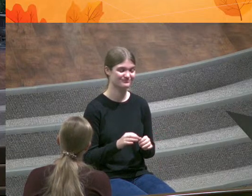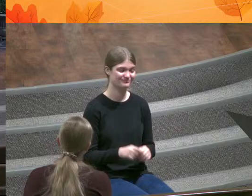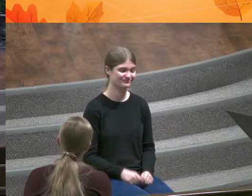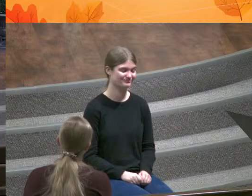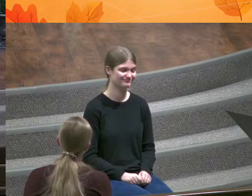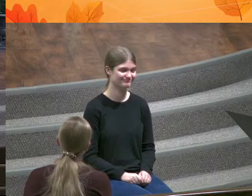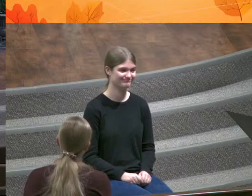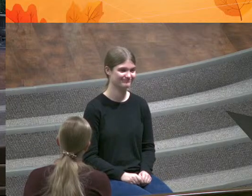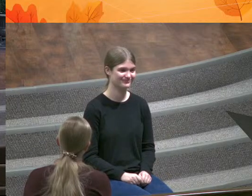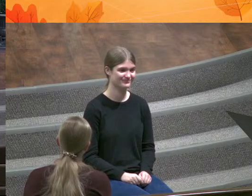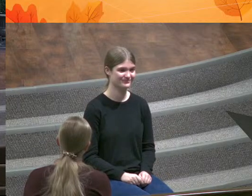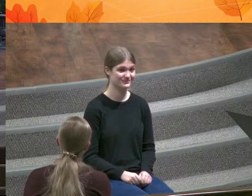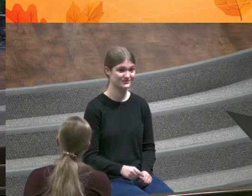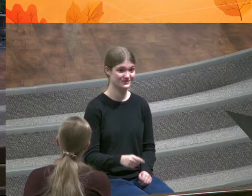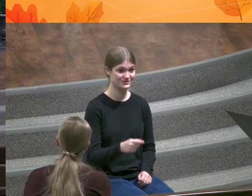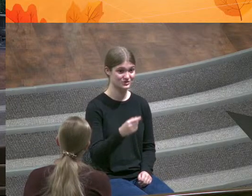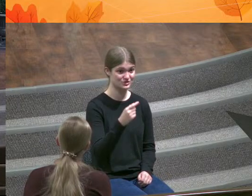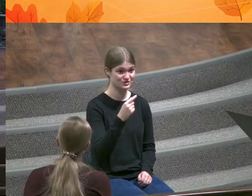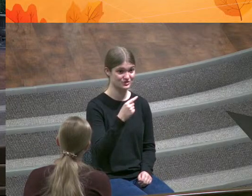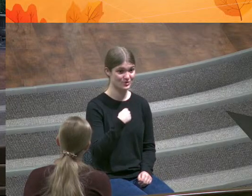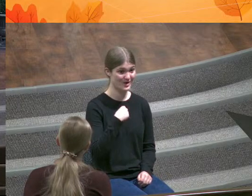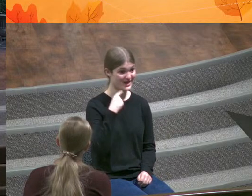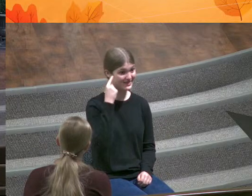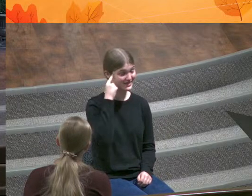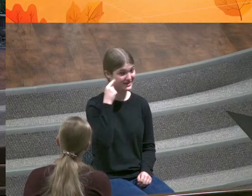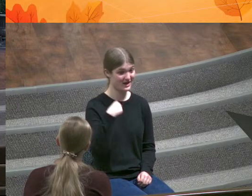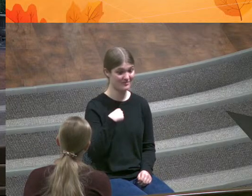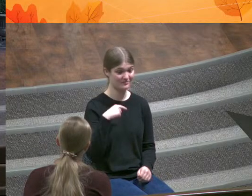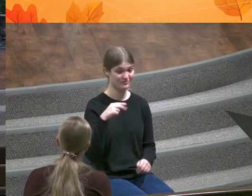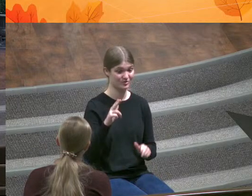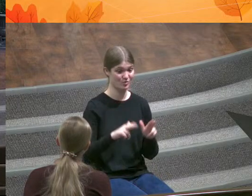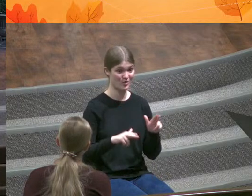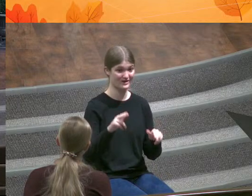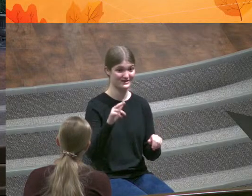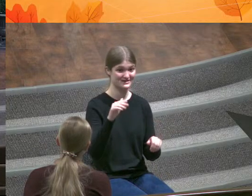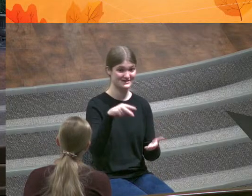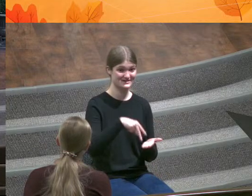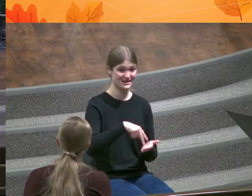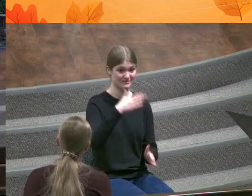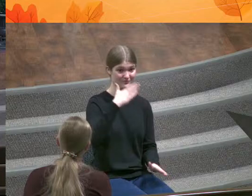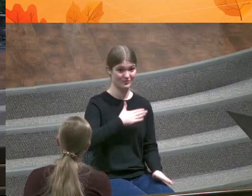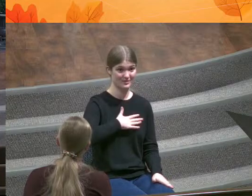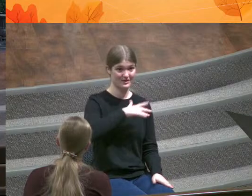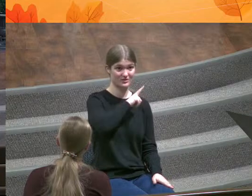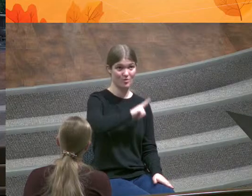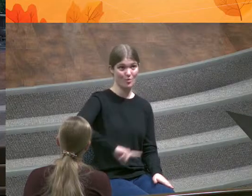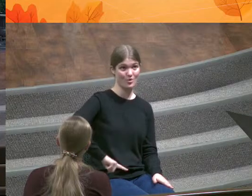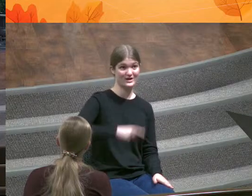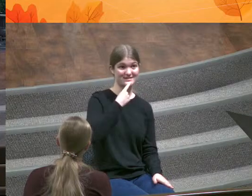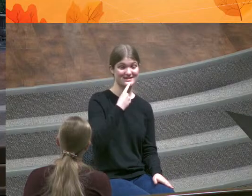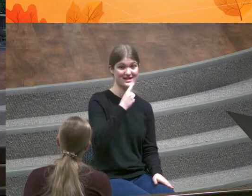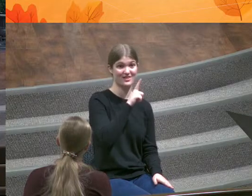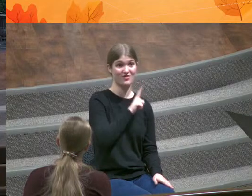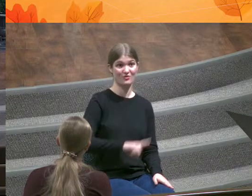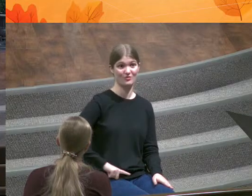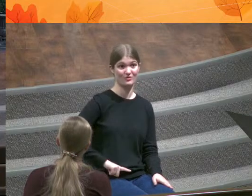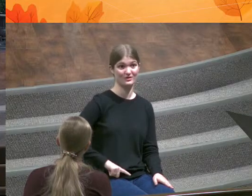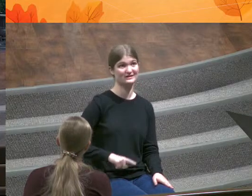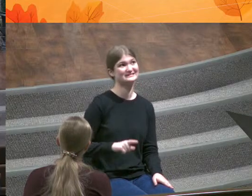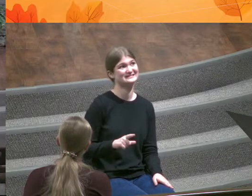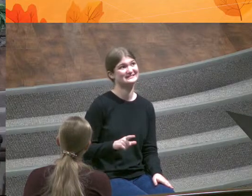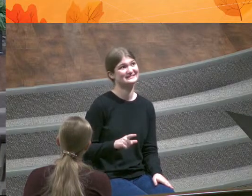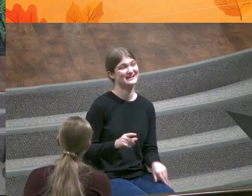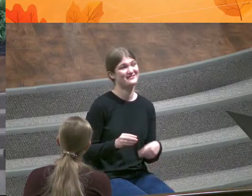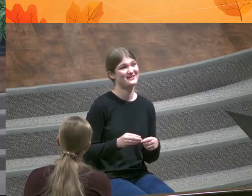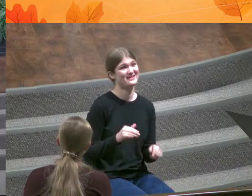imperfect. Do I really think I'm going to walk and stand before my Lord? I'm going to stand before my Lord and I'm going to say, well, Lord, about